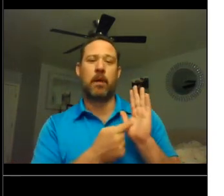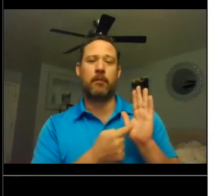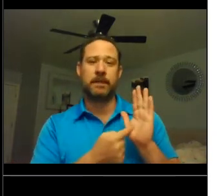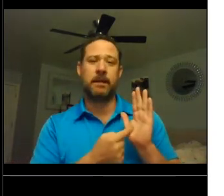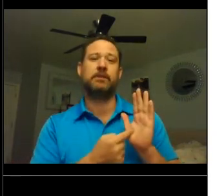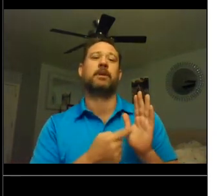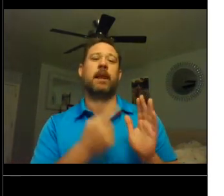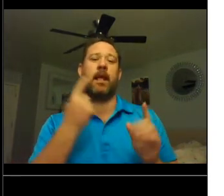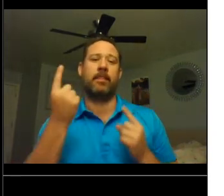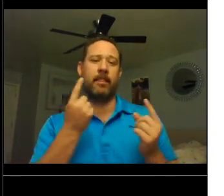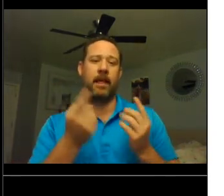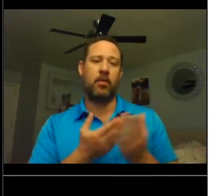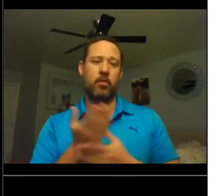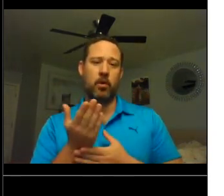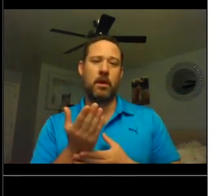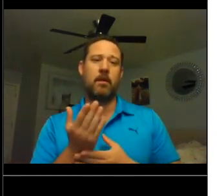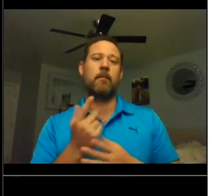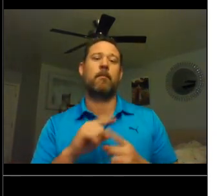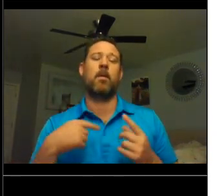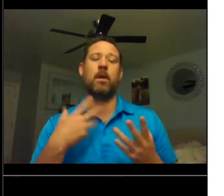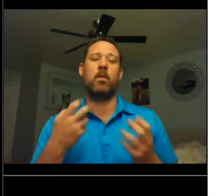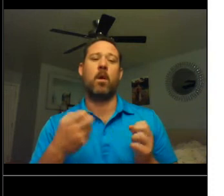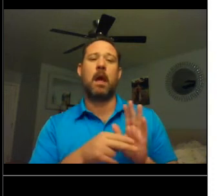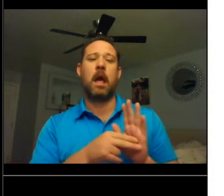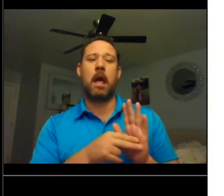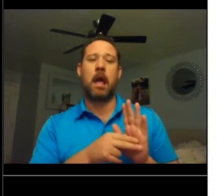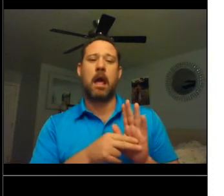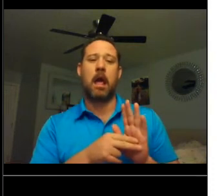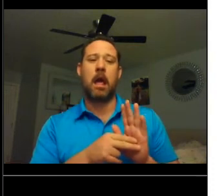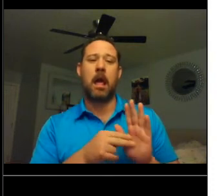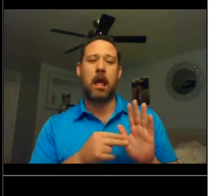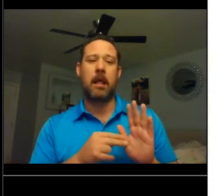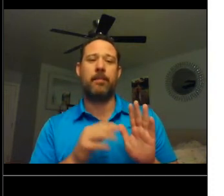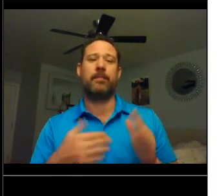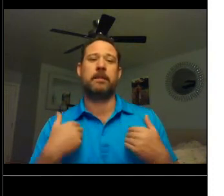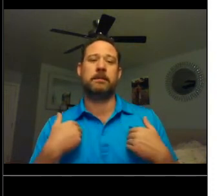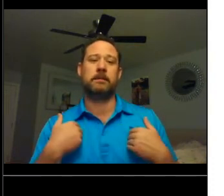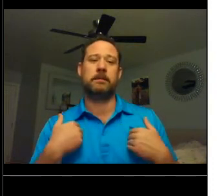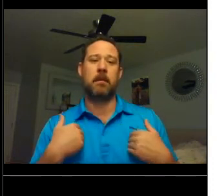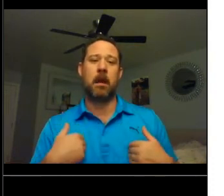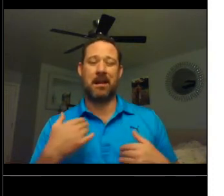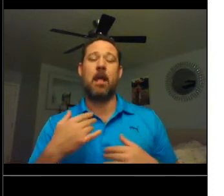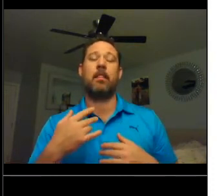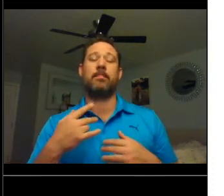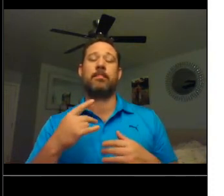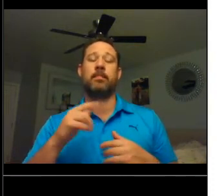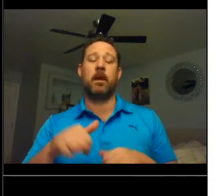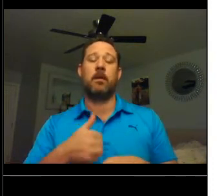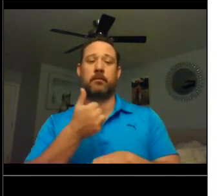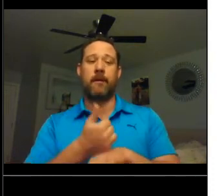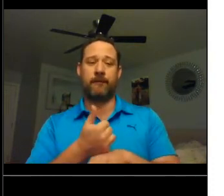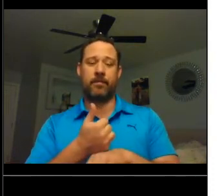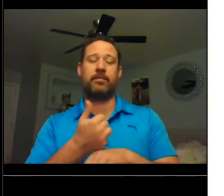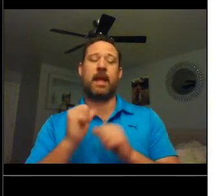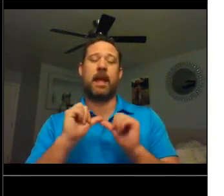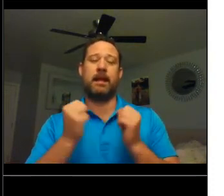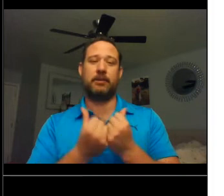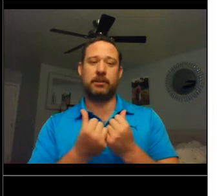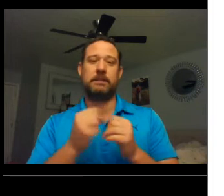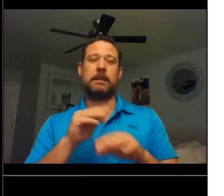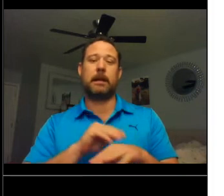it. But we really want to highlight that this body, the formation of the Interagency Equity